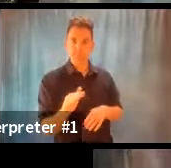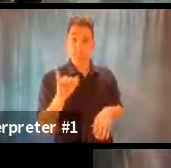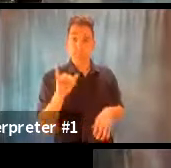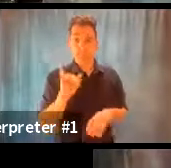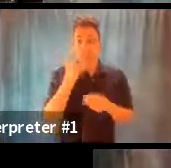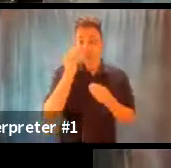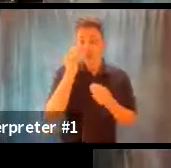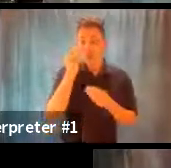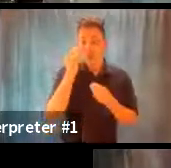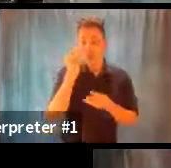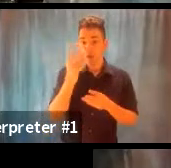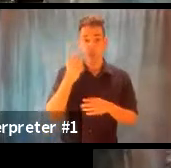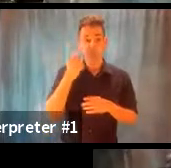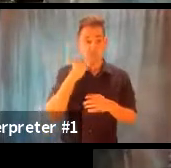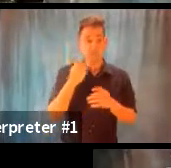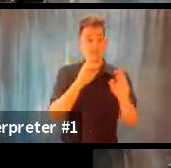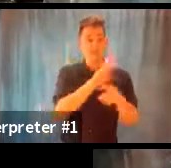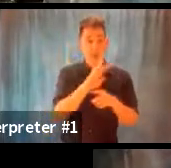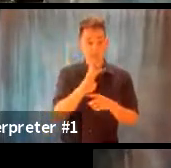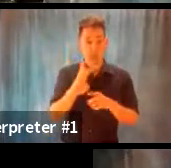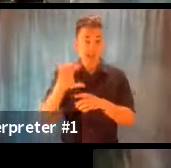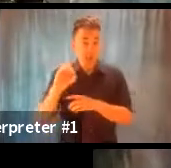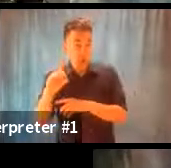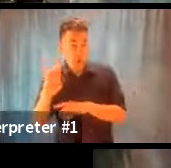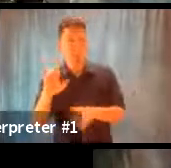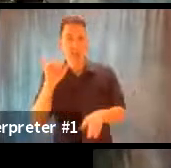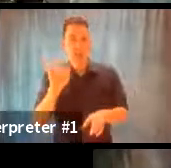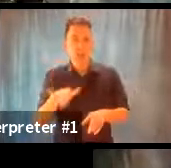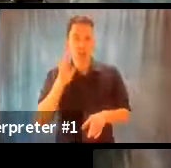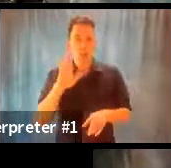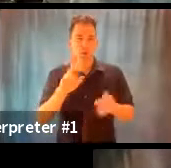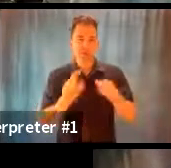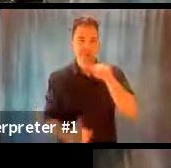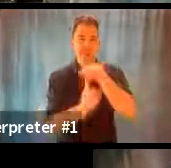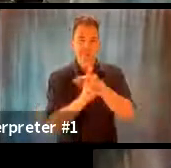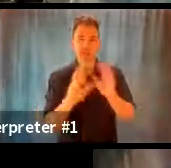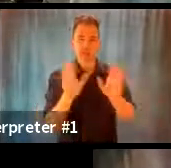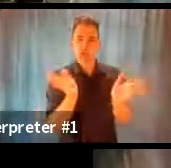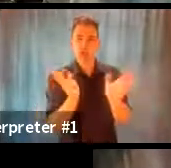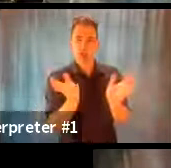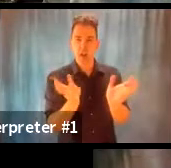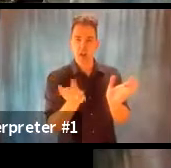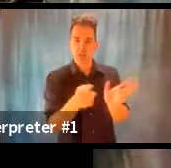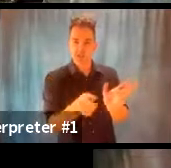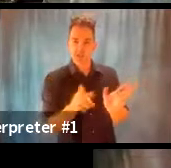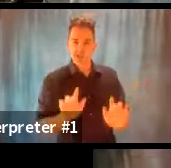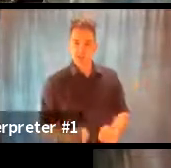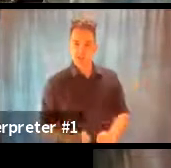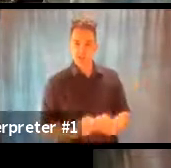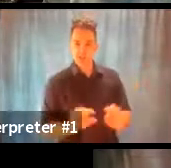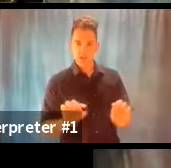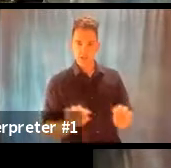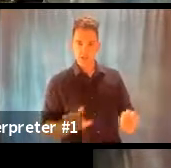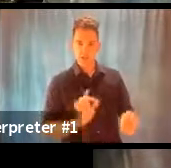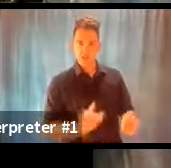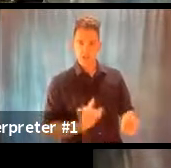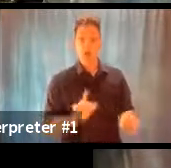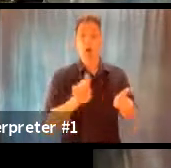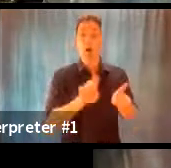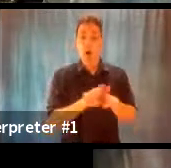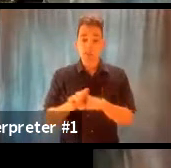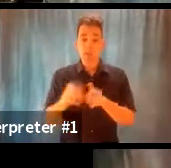to appear in the chat. Before I continue, I want to remind you that if you need to see closed